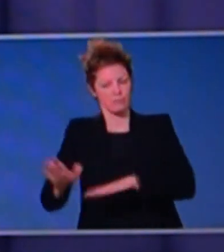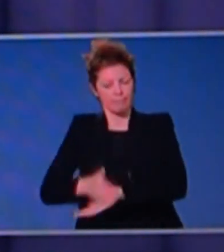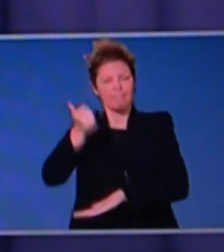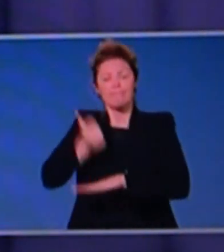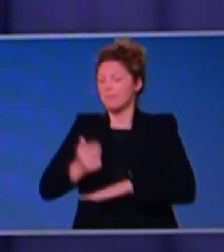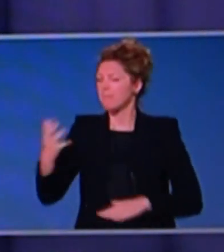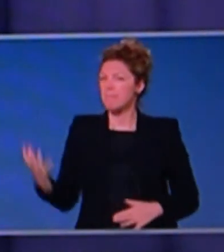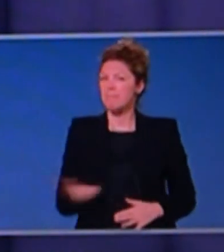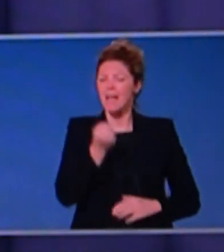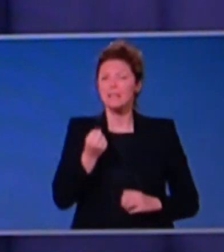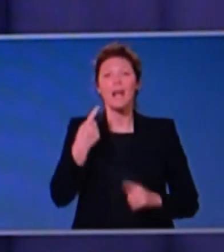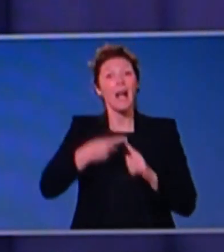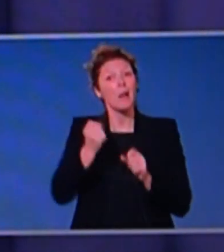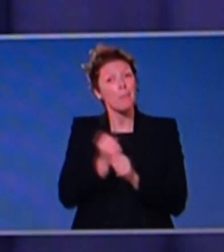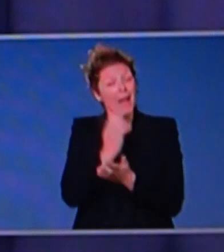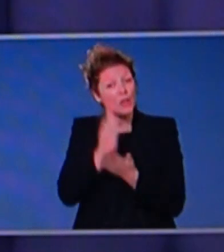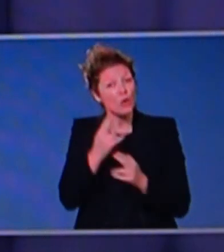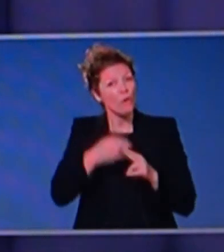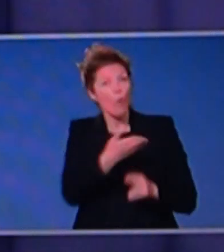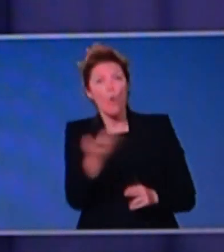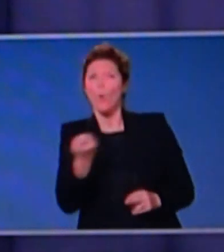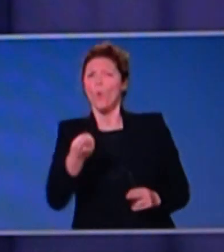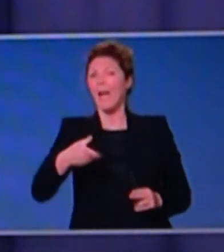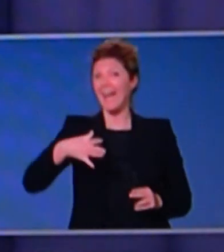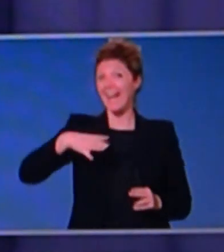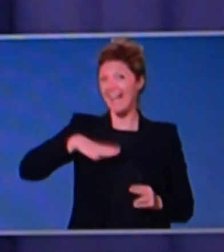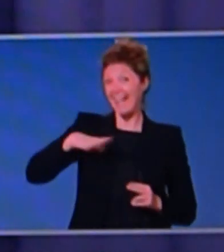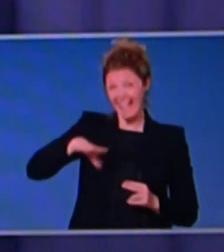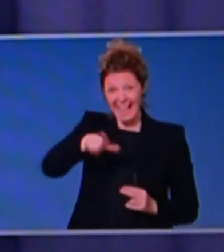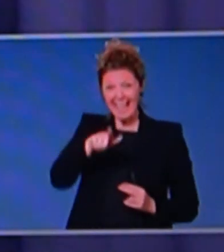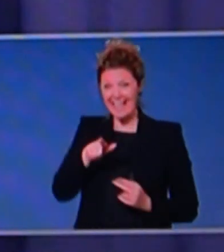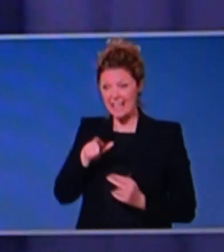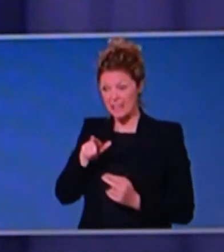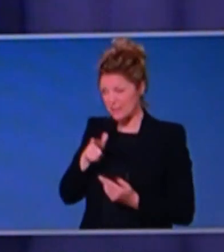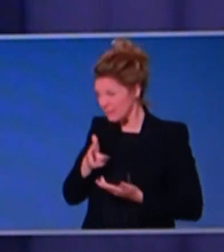that anybody who actually needs a service is reached. We're looking